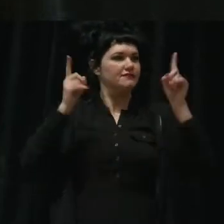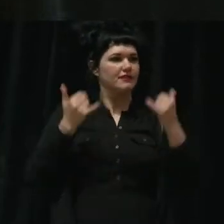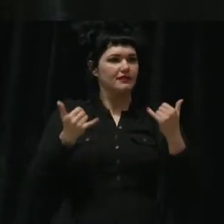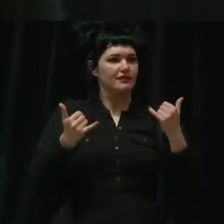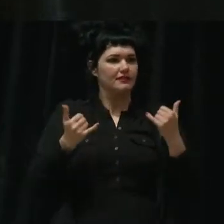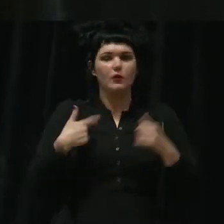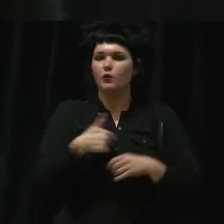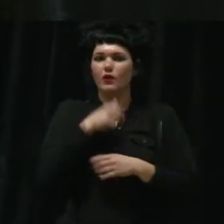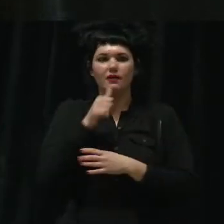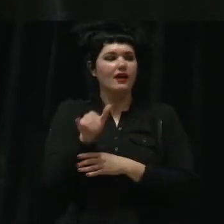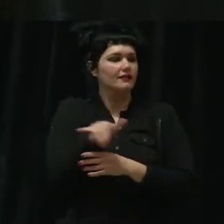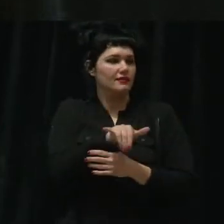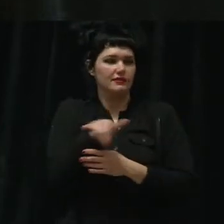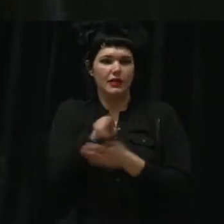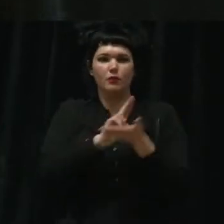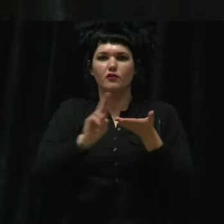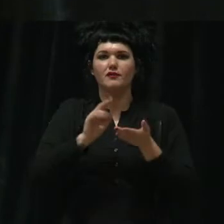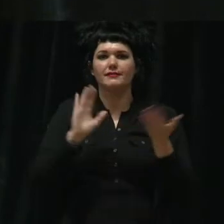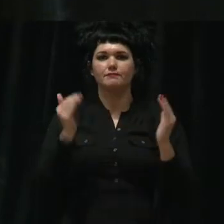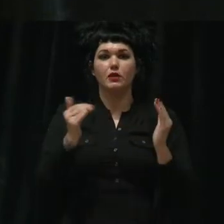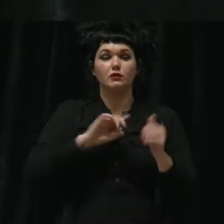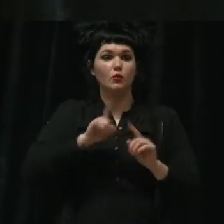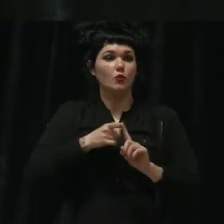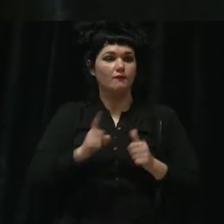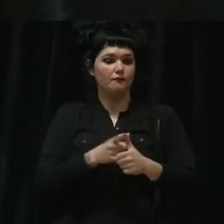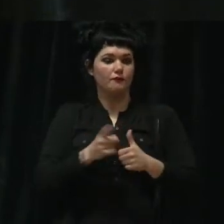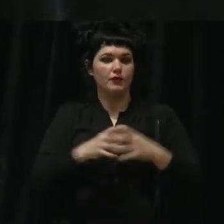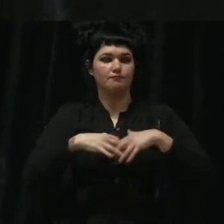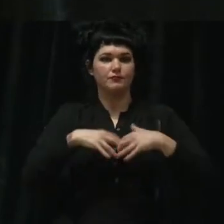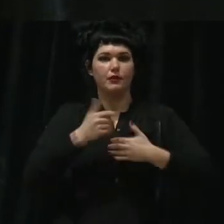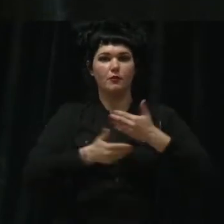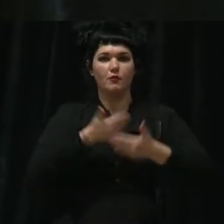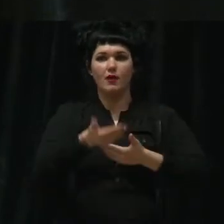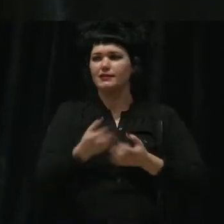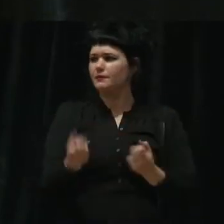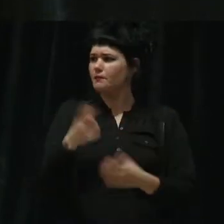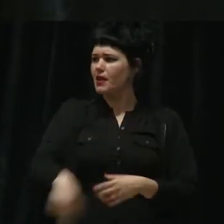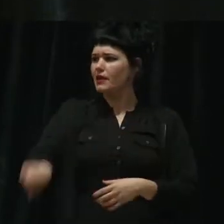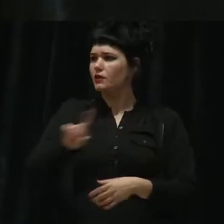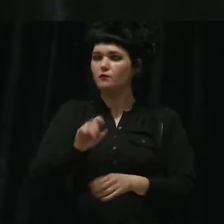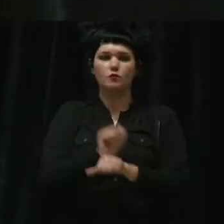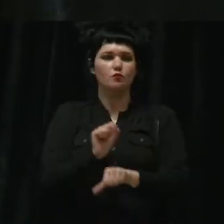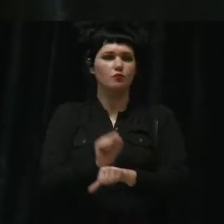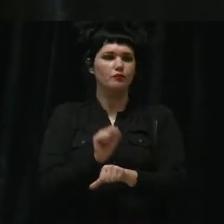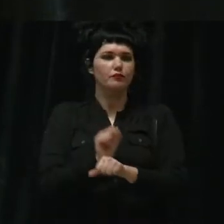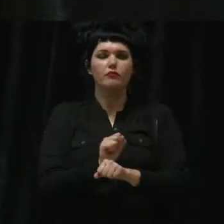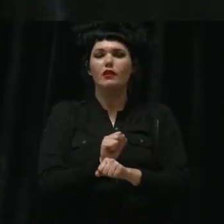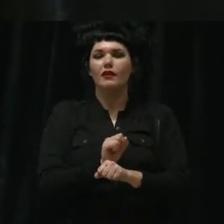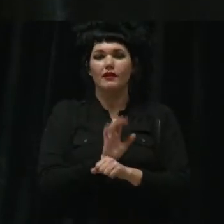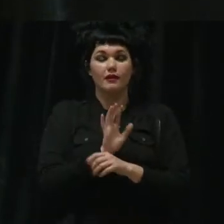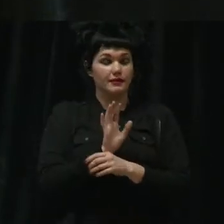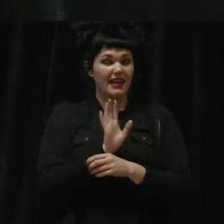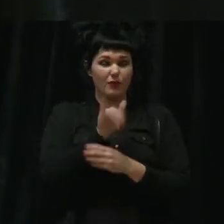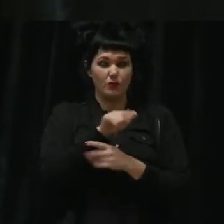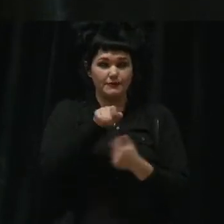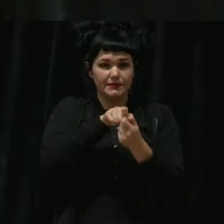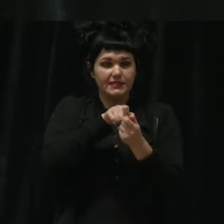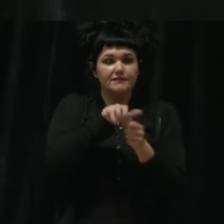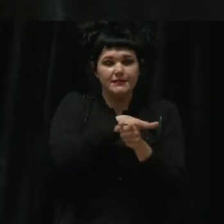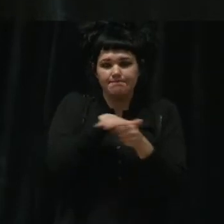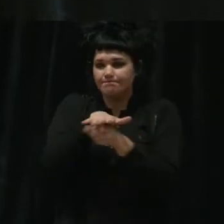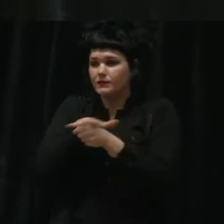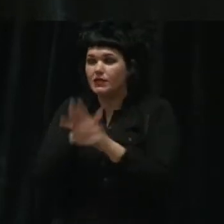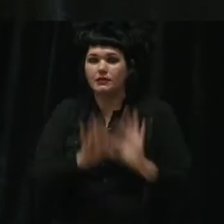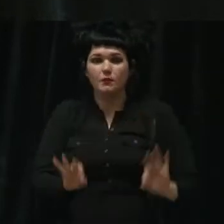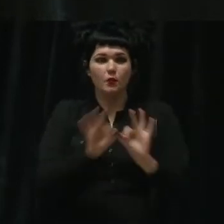were at the start of this process. And as many of you are folks who have been working in these areas, it's important that